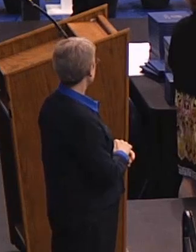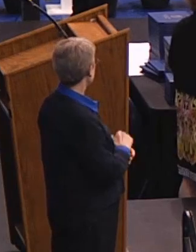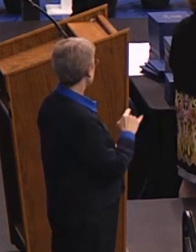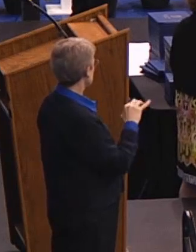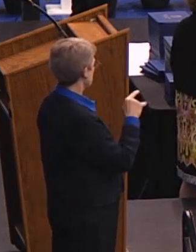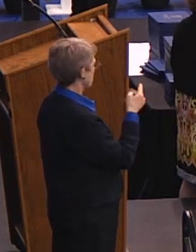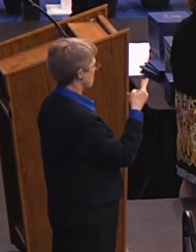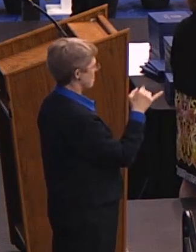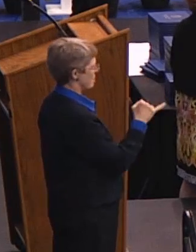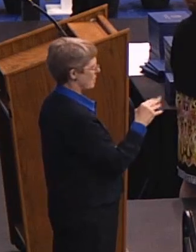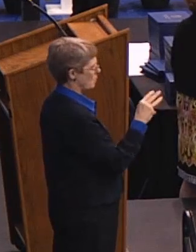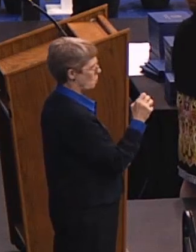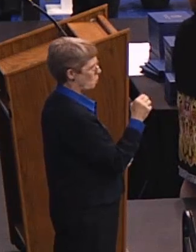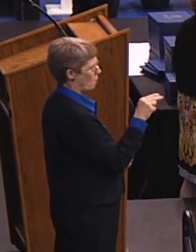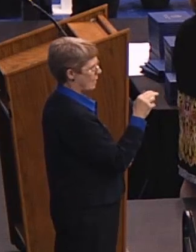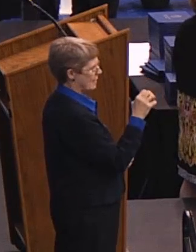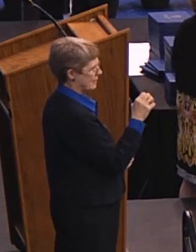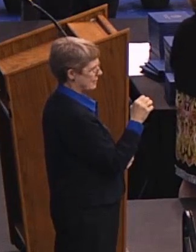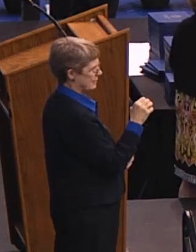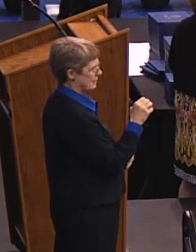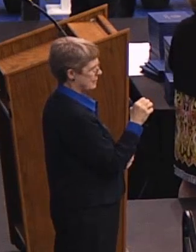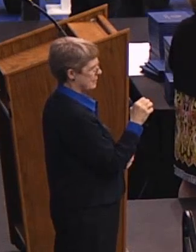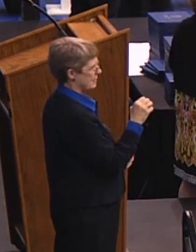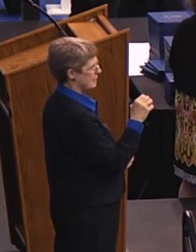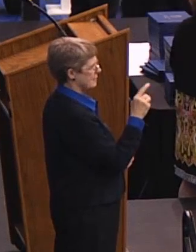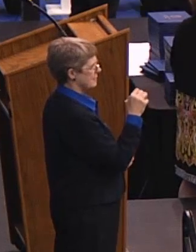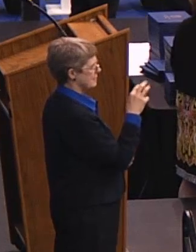Timothy Wayne Townsend, Sr., Renewable Energy.